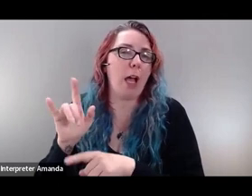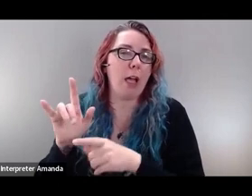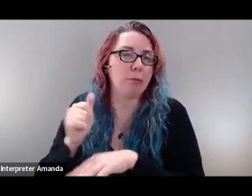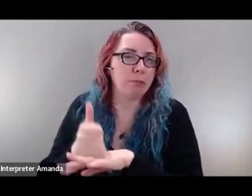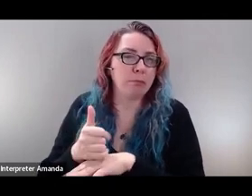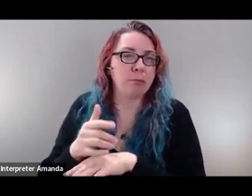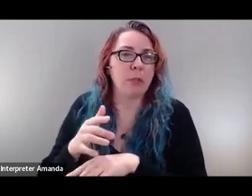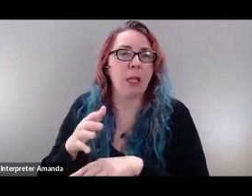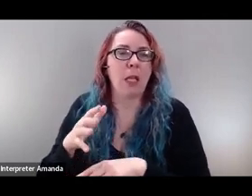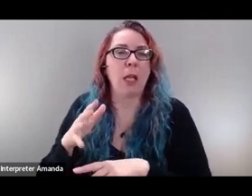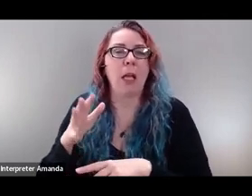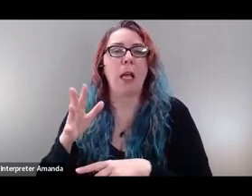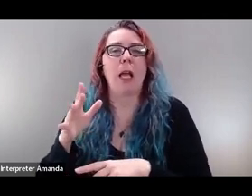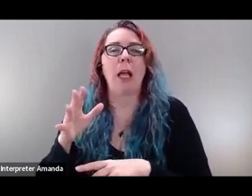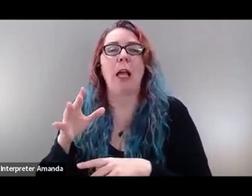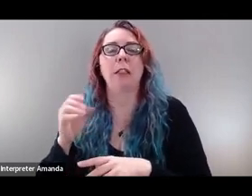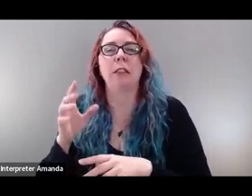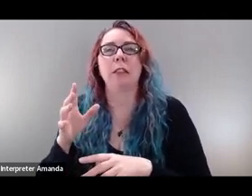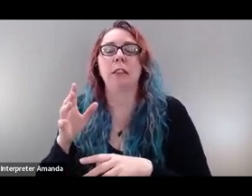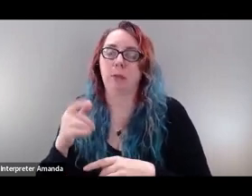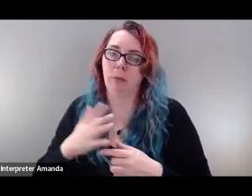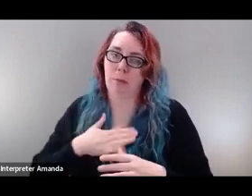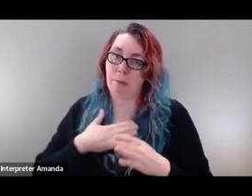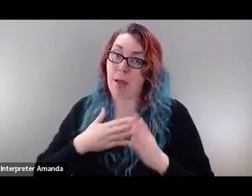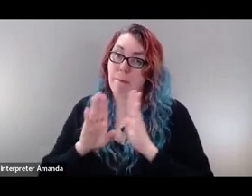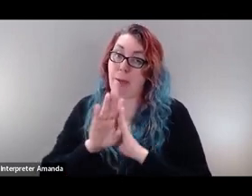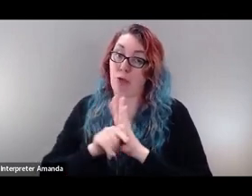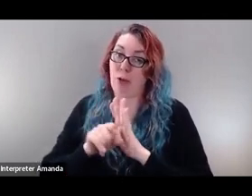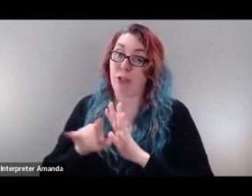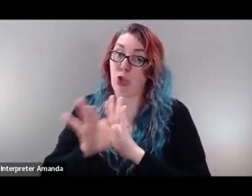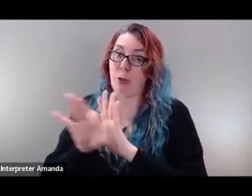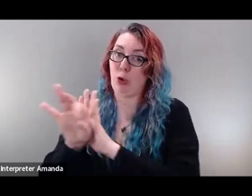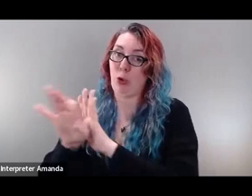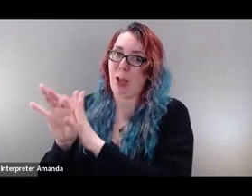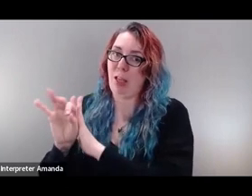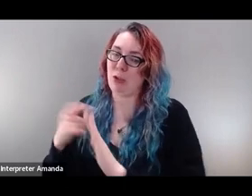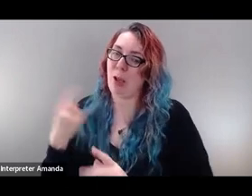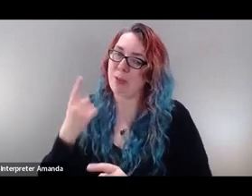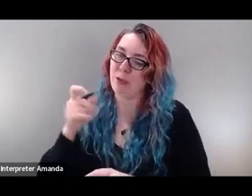betrays my curatorial background of like caring for objects and caring for people and caring.